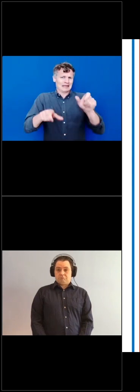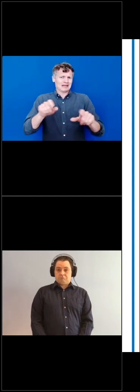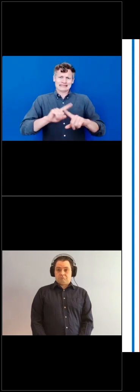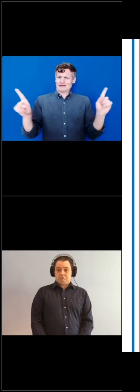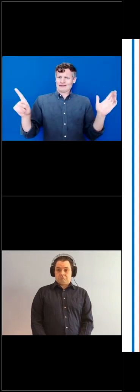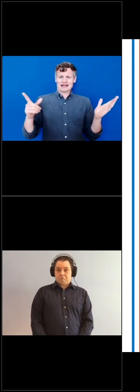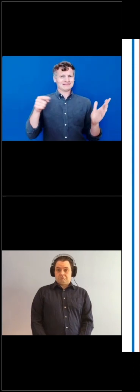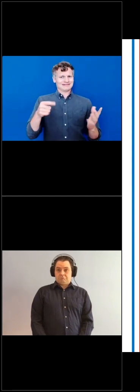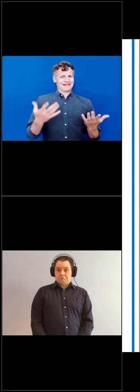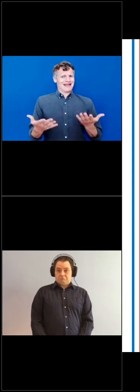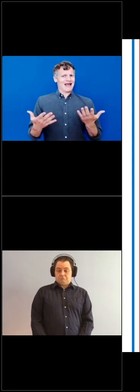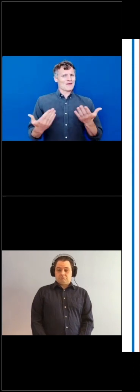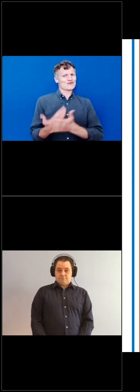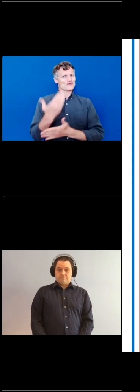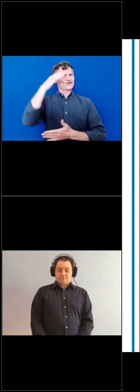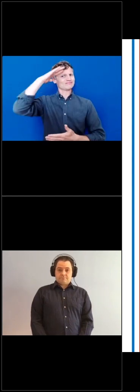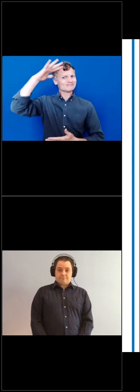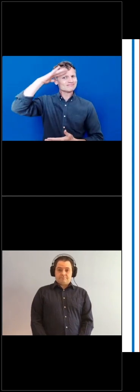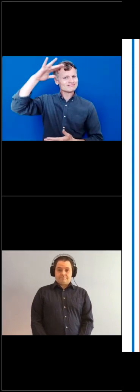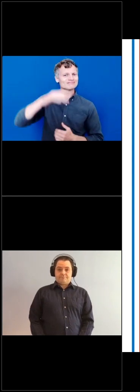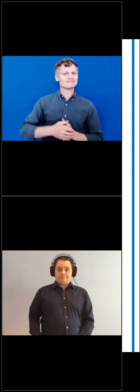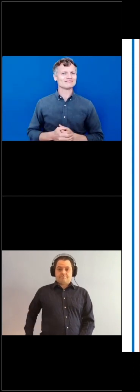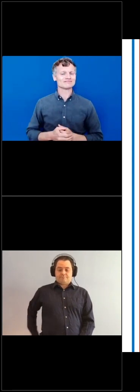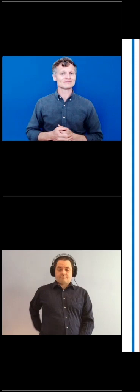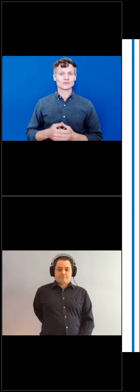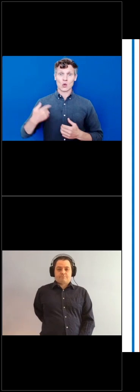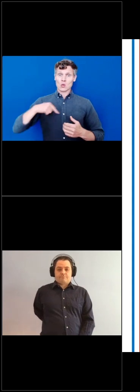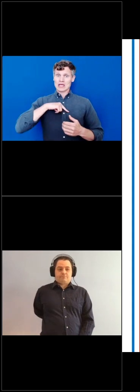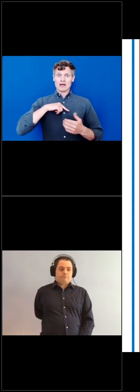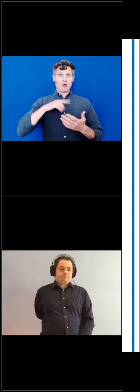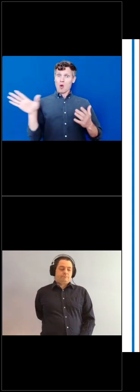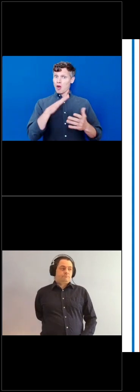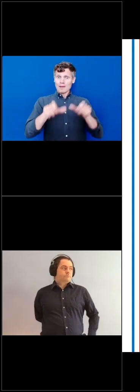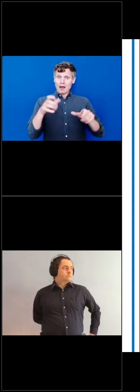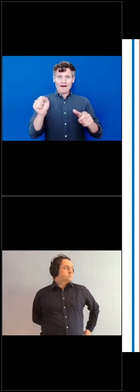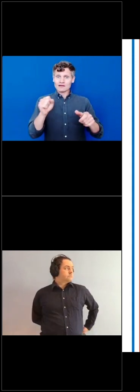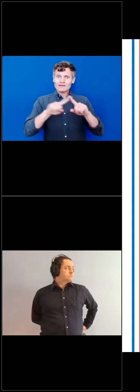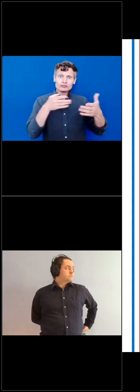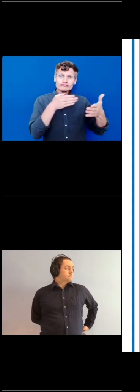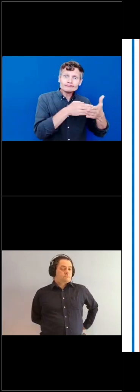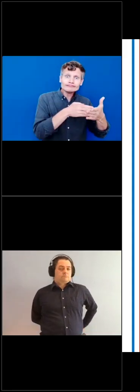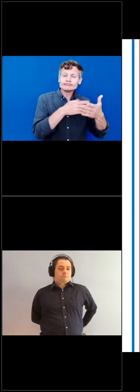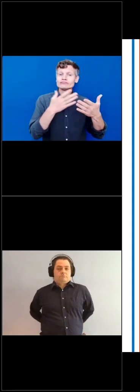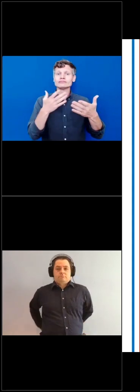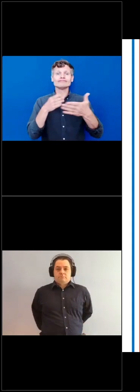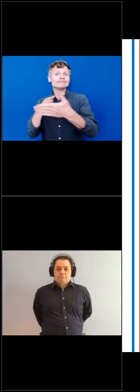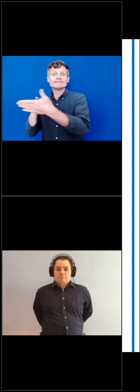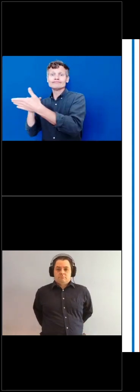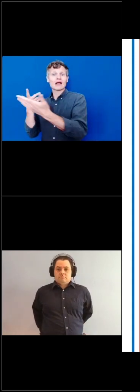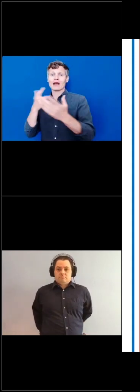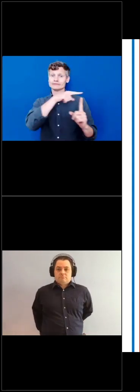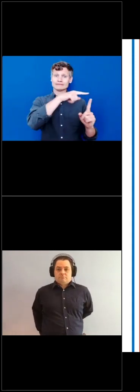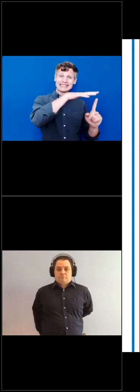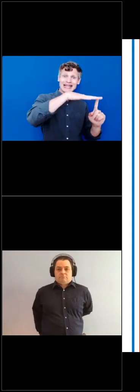through these different, they are exposed to different barriers, which include environmental, and these